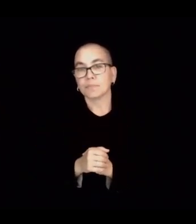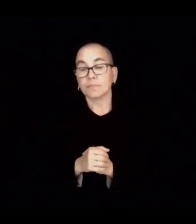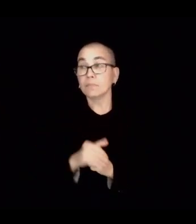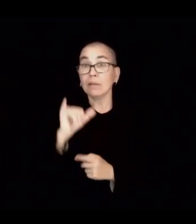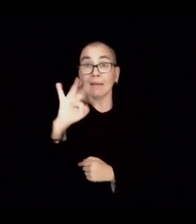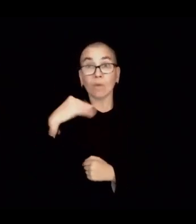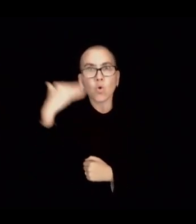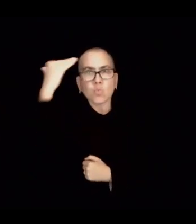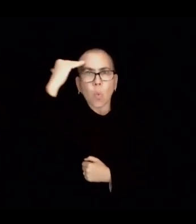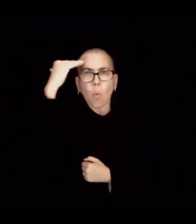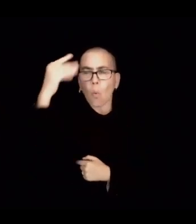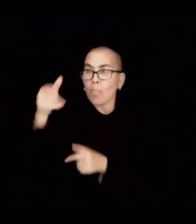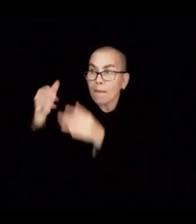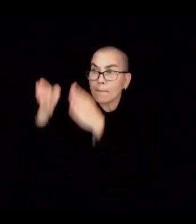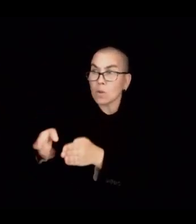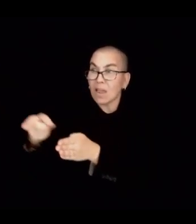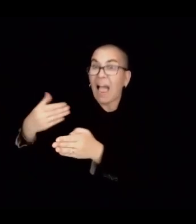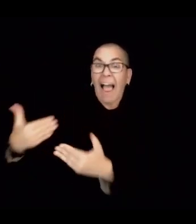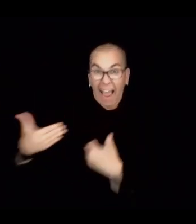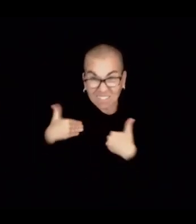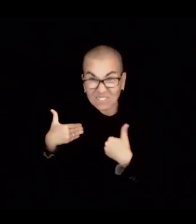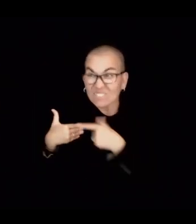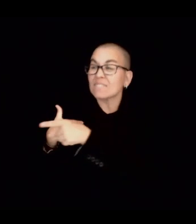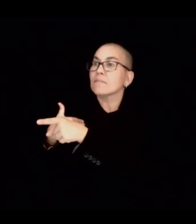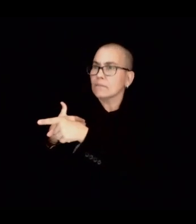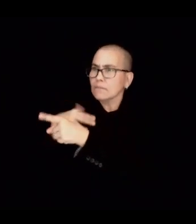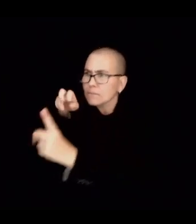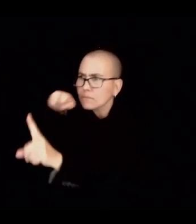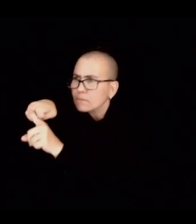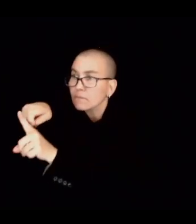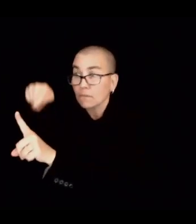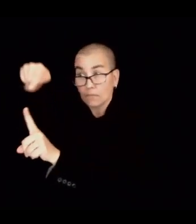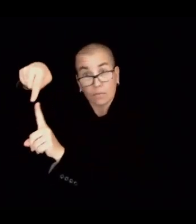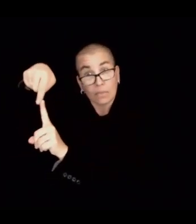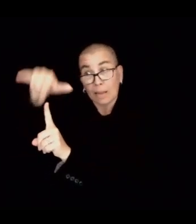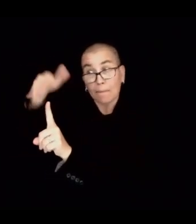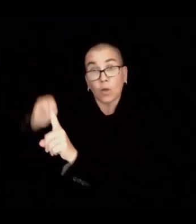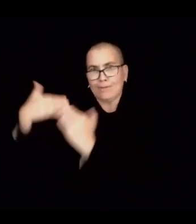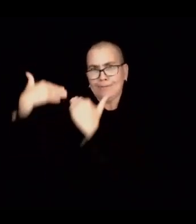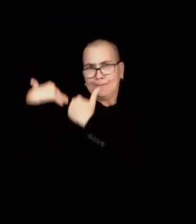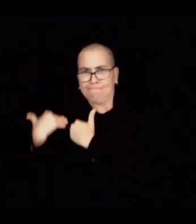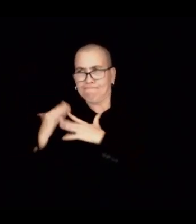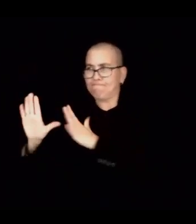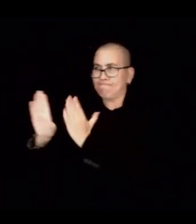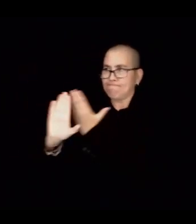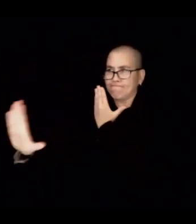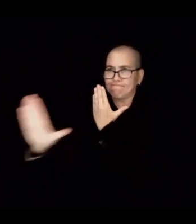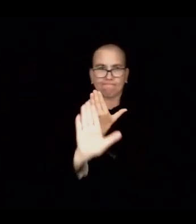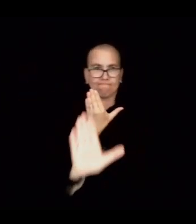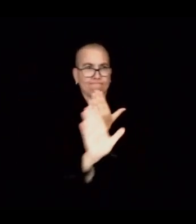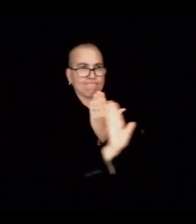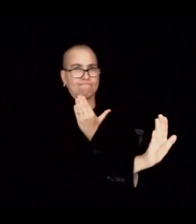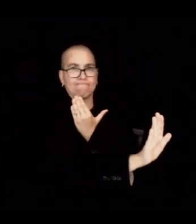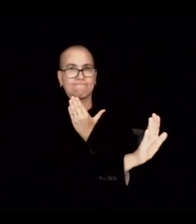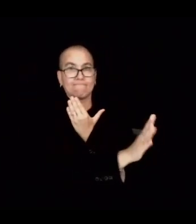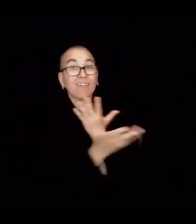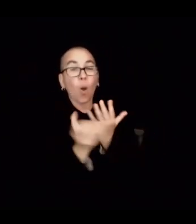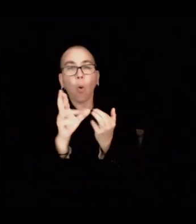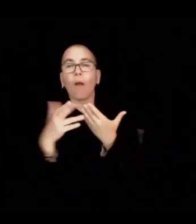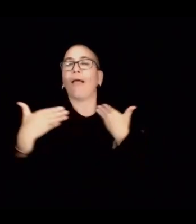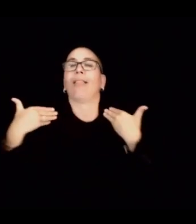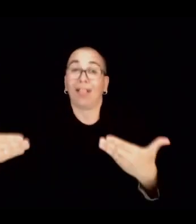that is bringing that down, and also the lower number of cases helps. So our